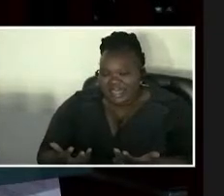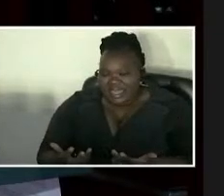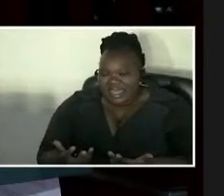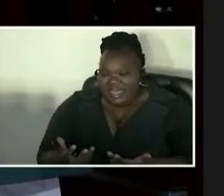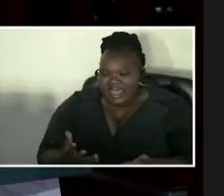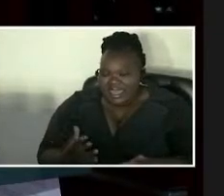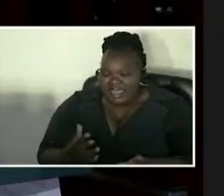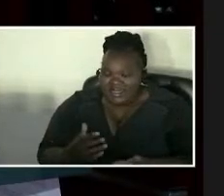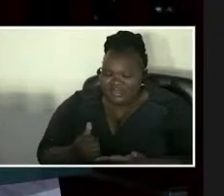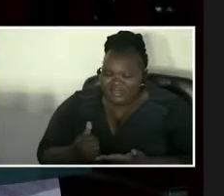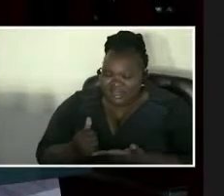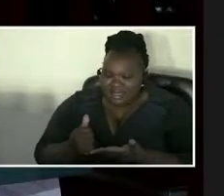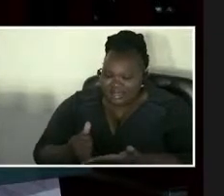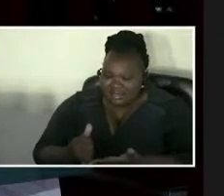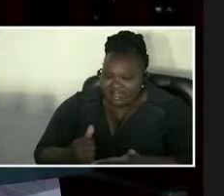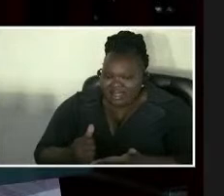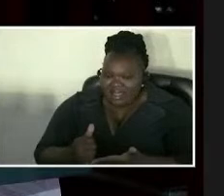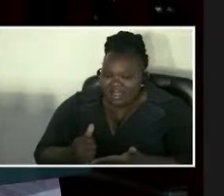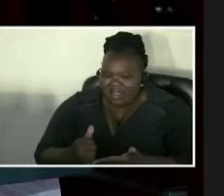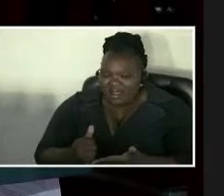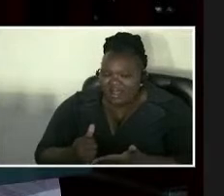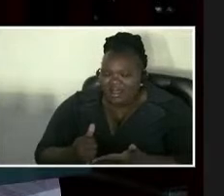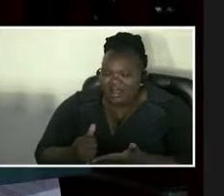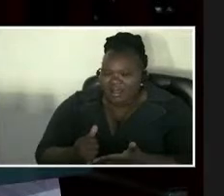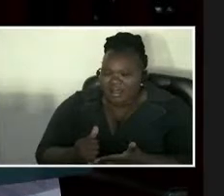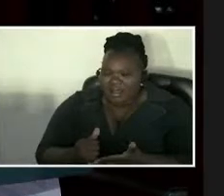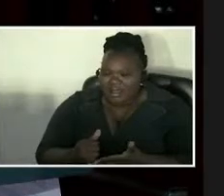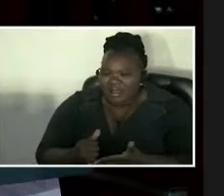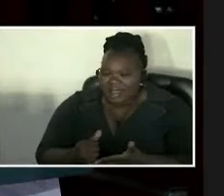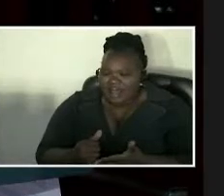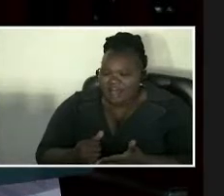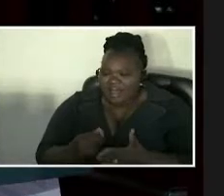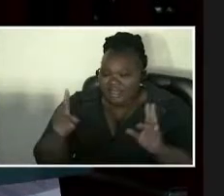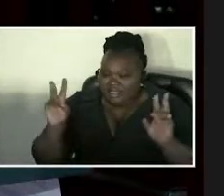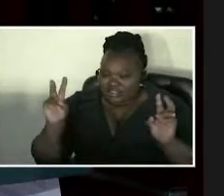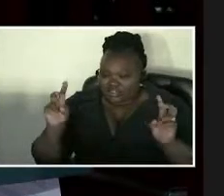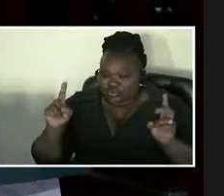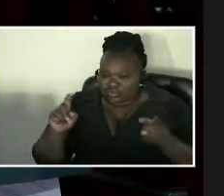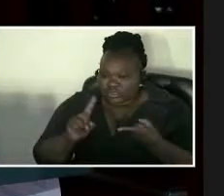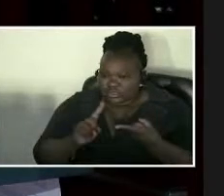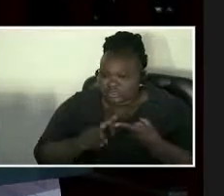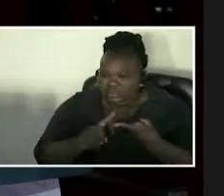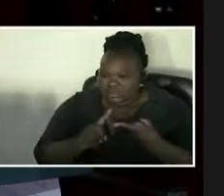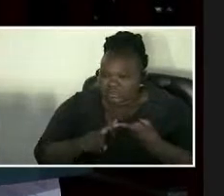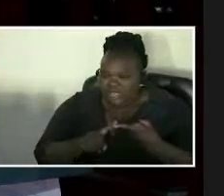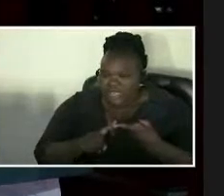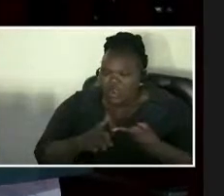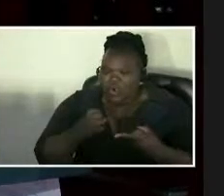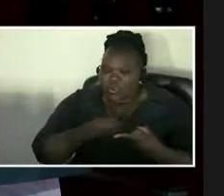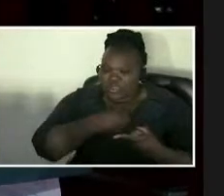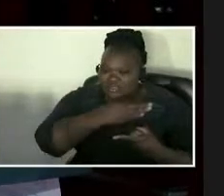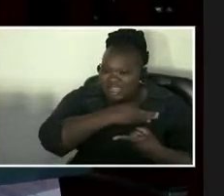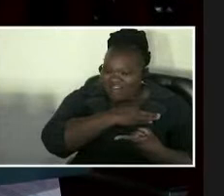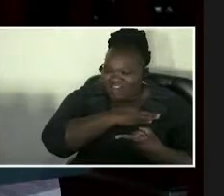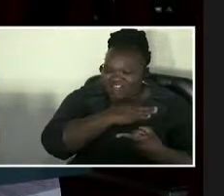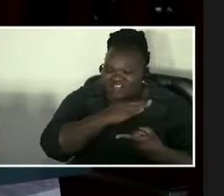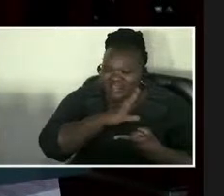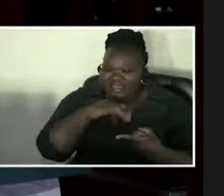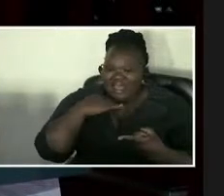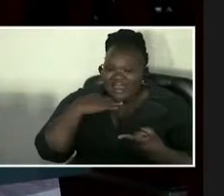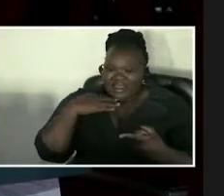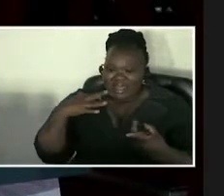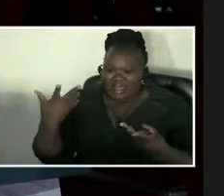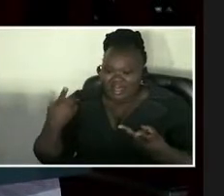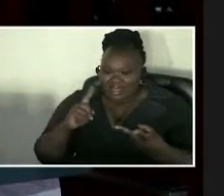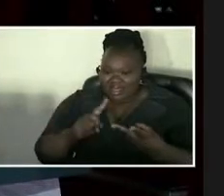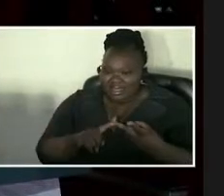affecting the proper functioning of hospitals and clinics these are issues uh one stop shortages in hospitals and clinics two